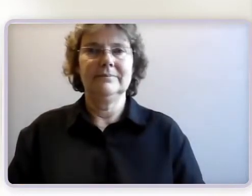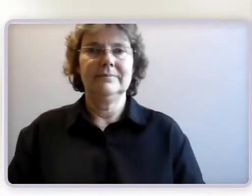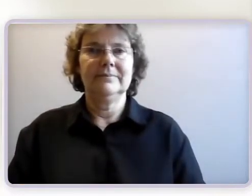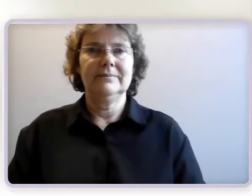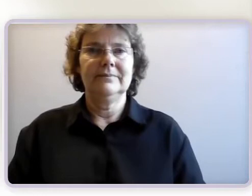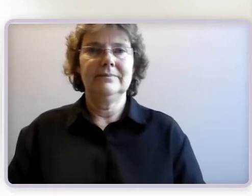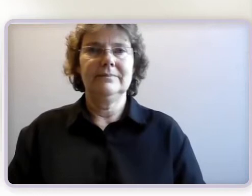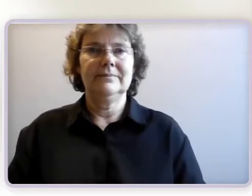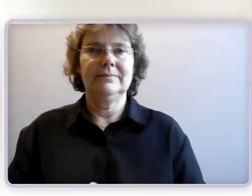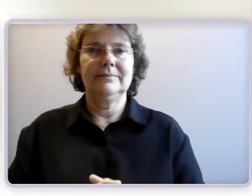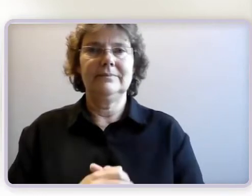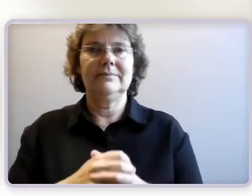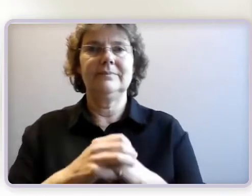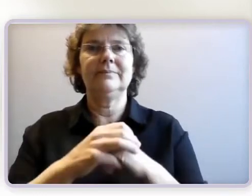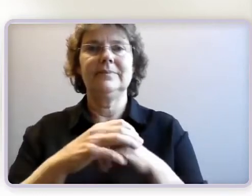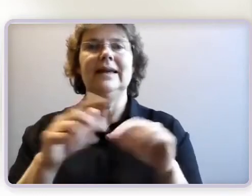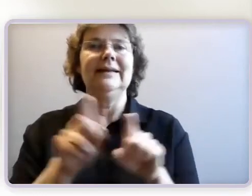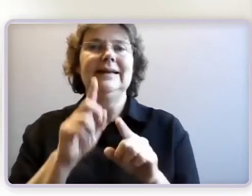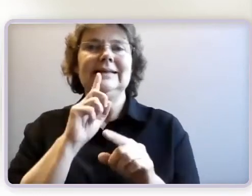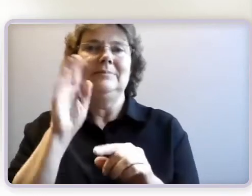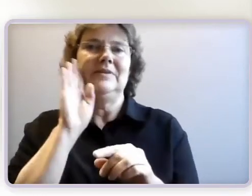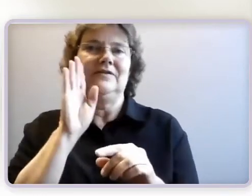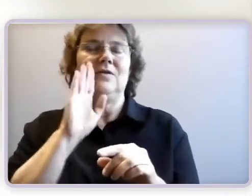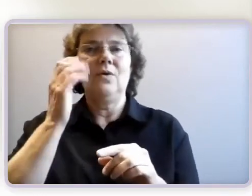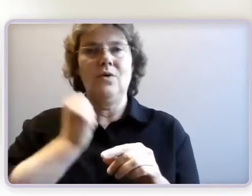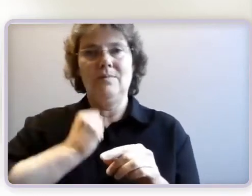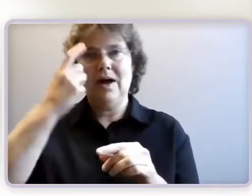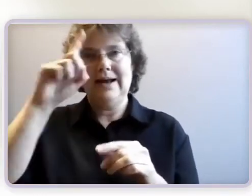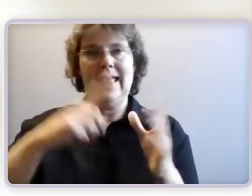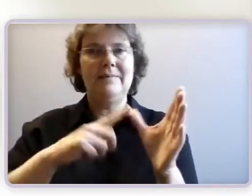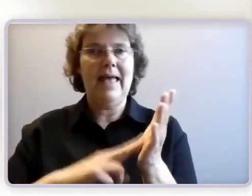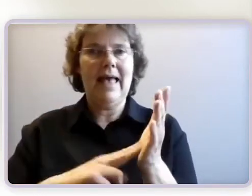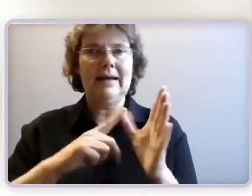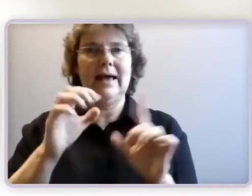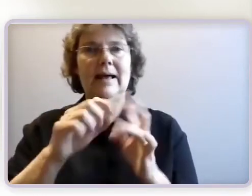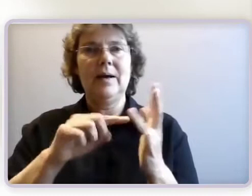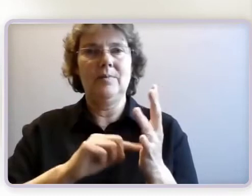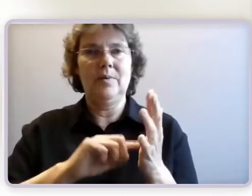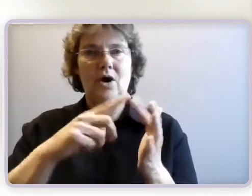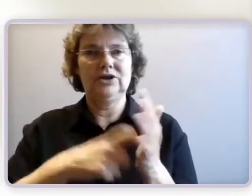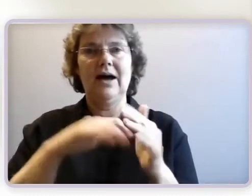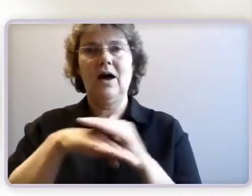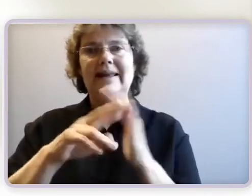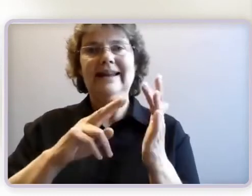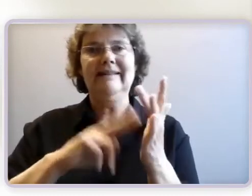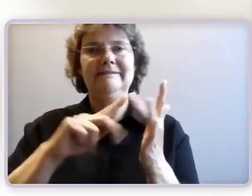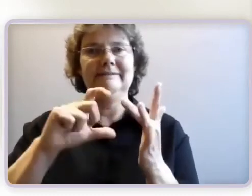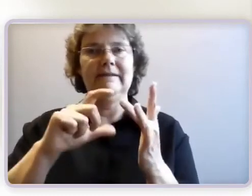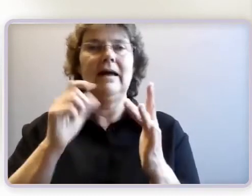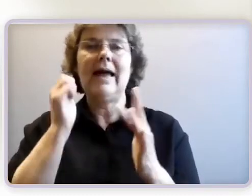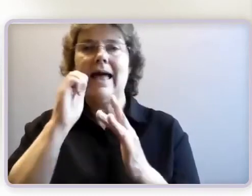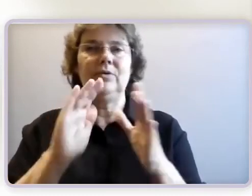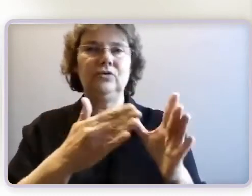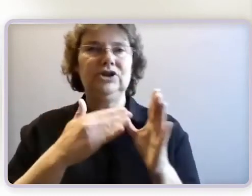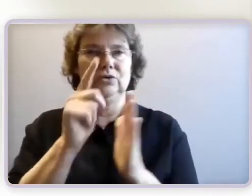As mentioned before, my name is Anna Potter and I'm based at the Victorian Aboriginal Legal Service.